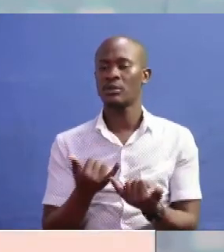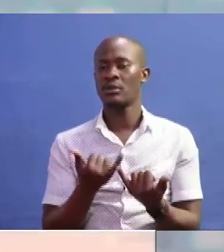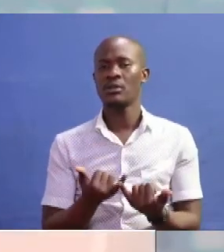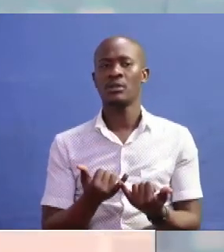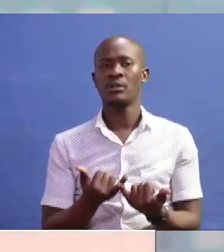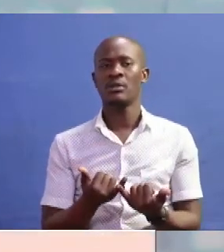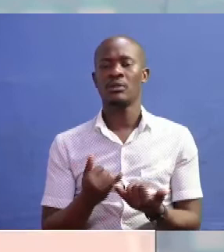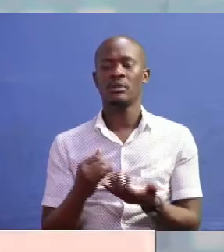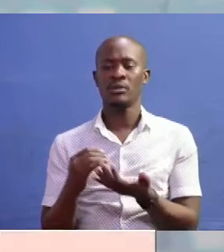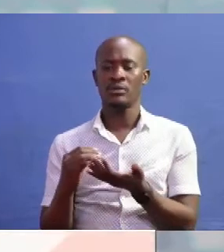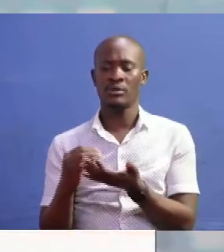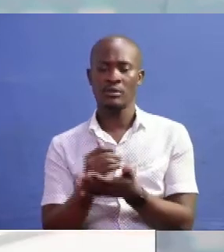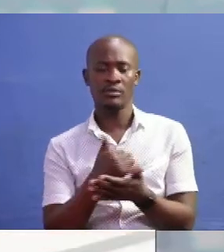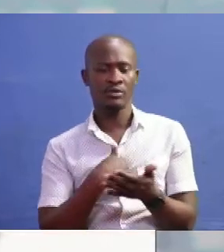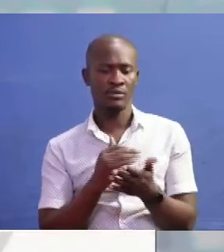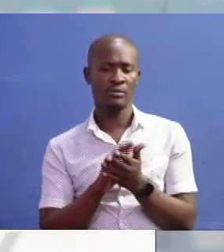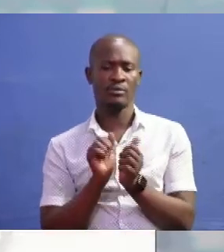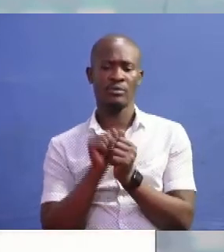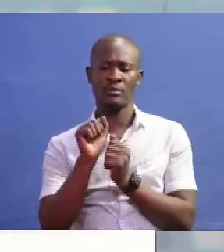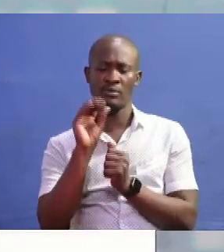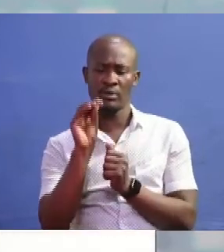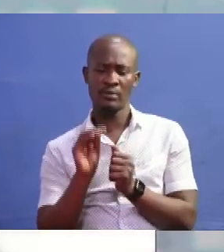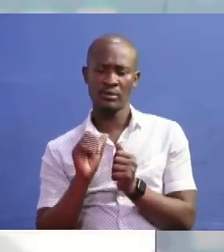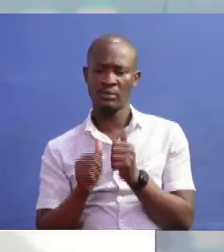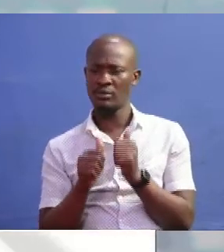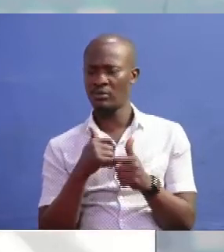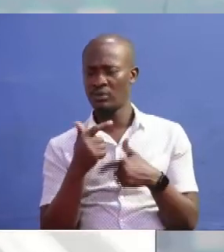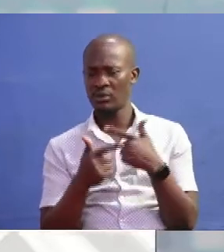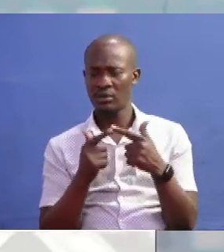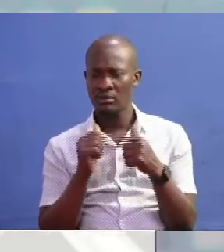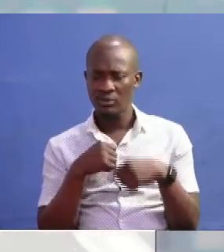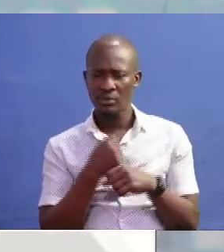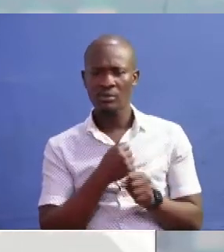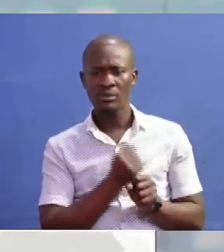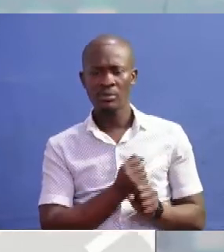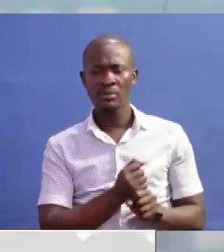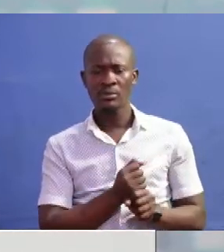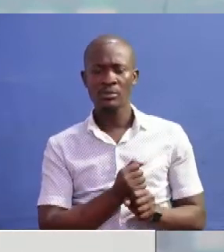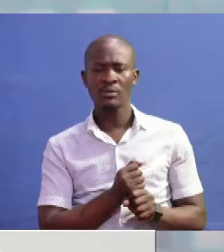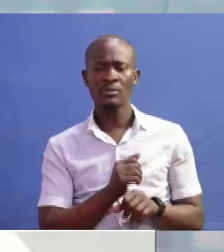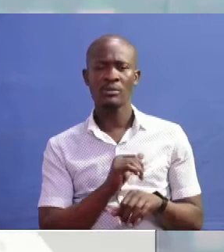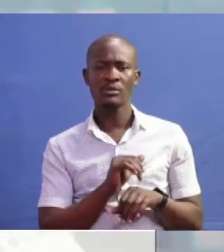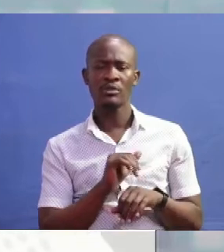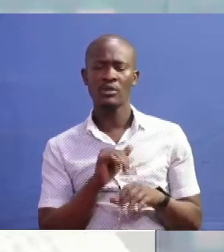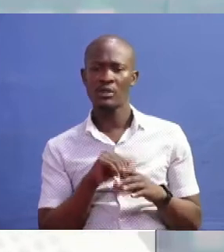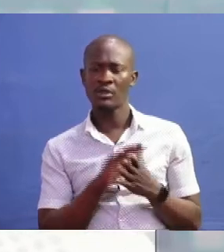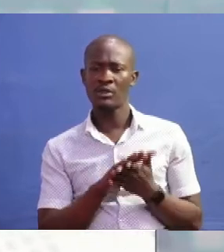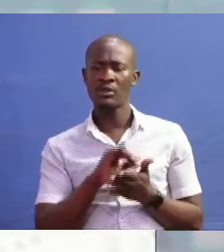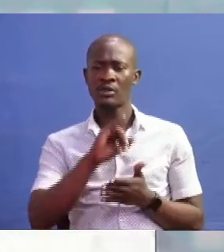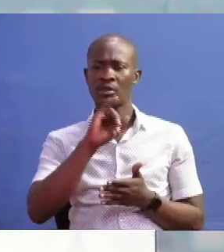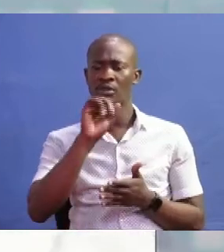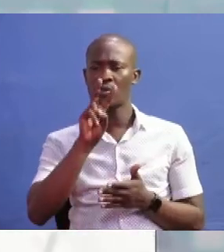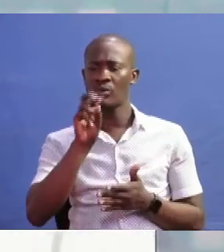the capital gains tax of 15%, which came into effect in Jan 1st,